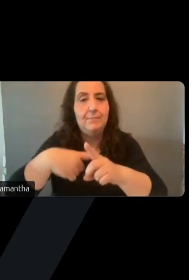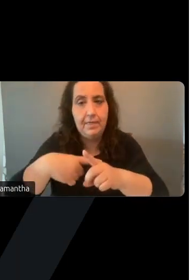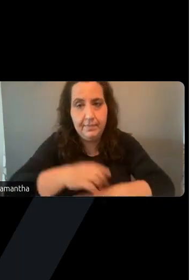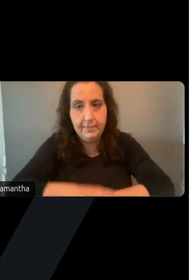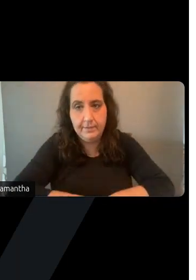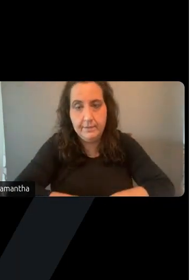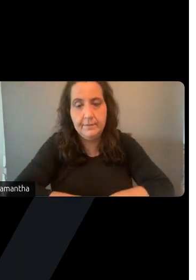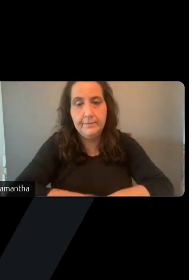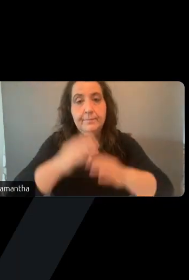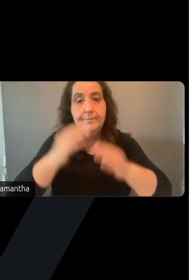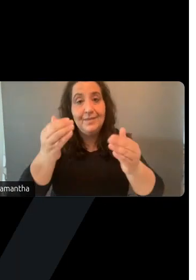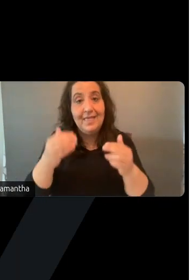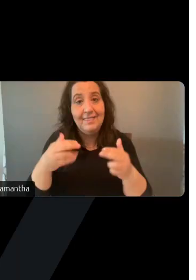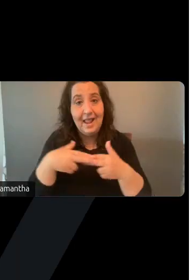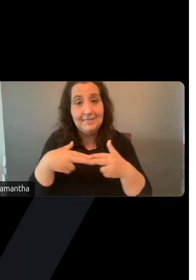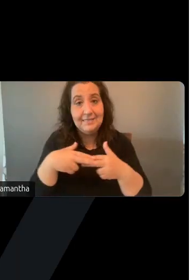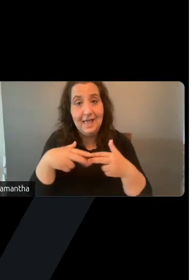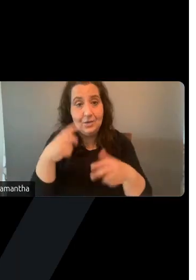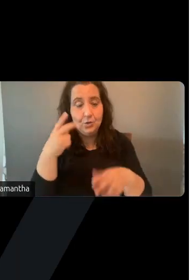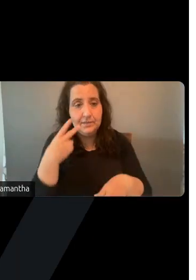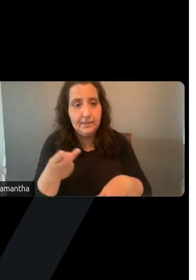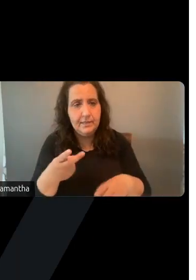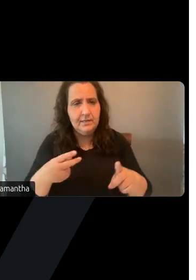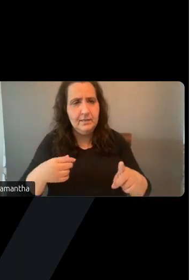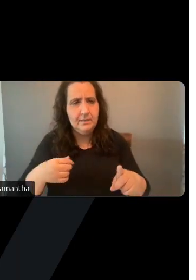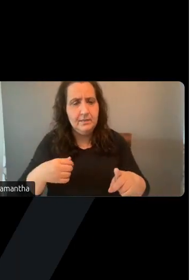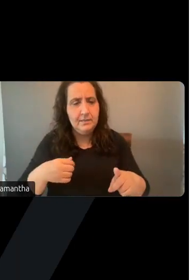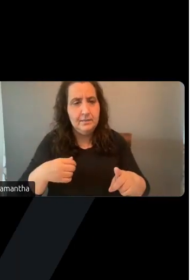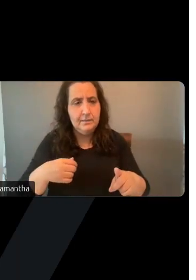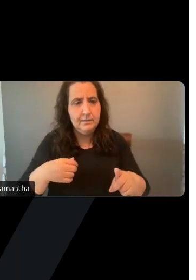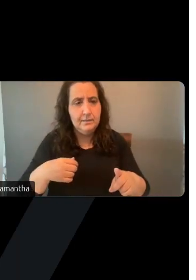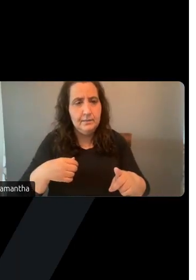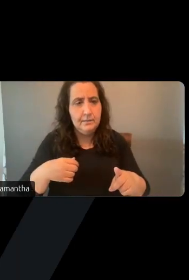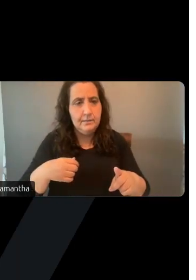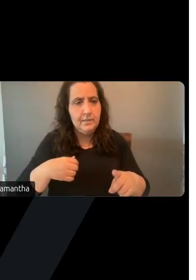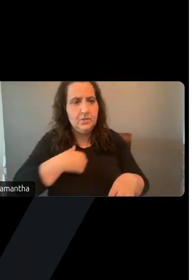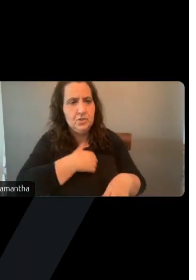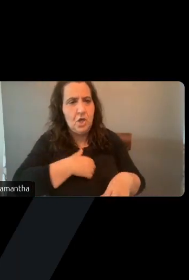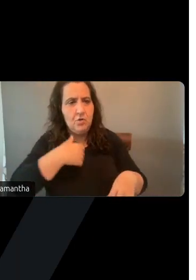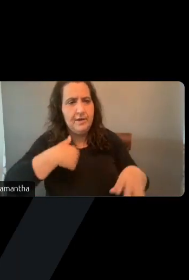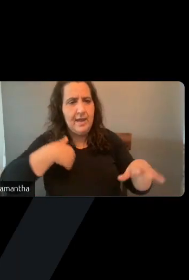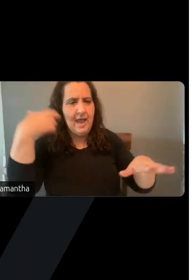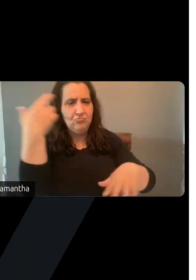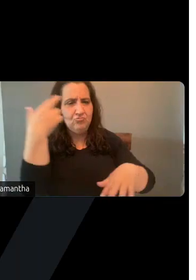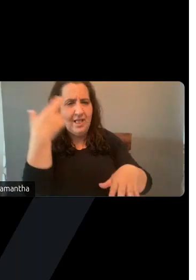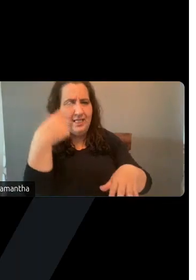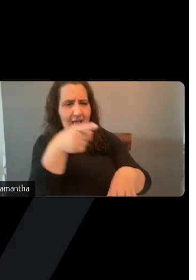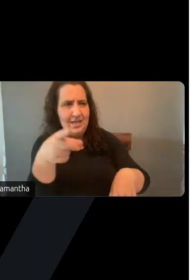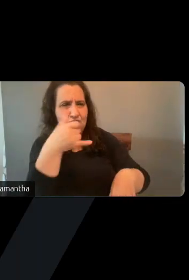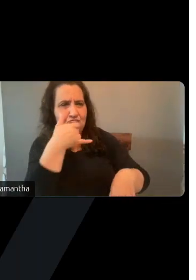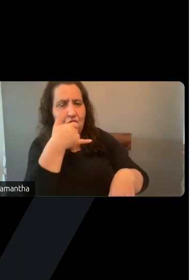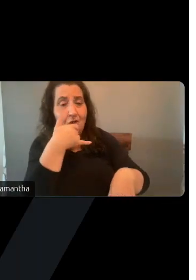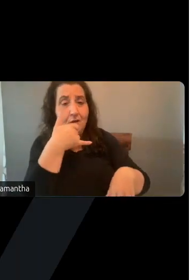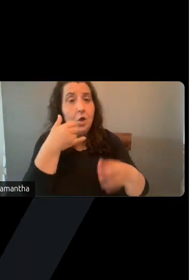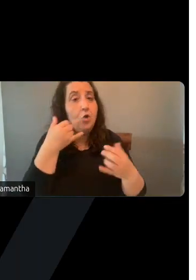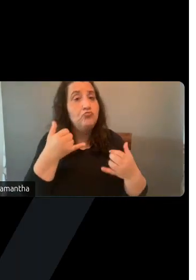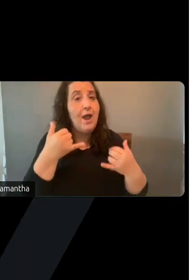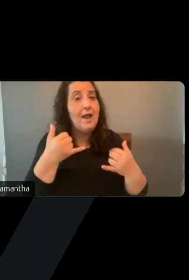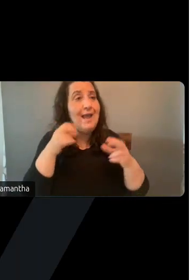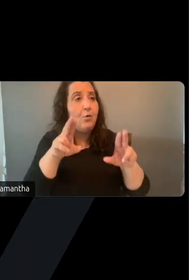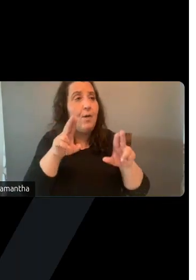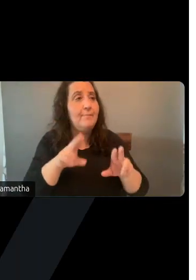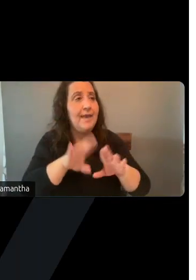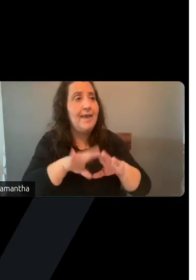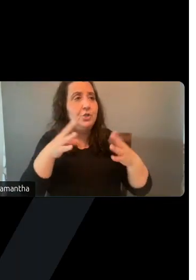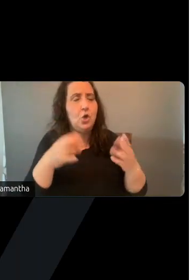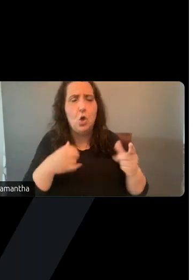next slide, we'll see Sorry, O'Hazy, how you can start. realized I messed up the notes there. The application currently is open. My apologies.